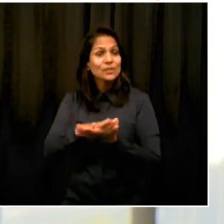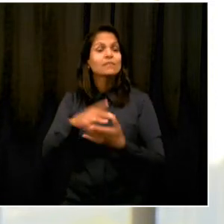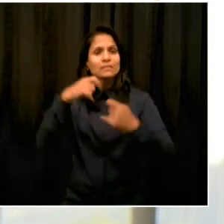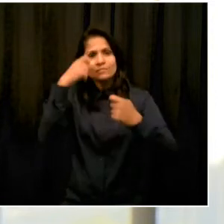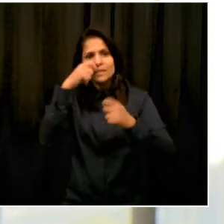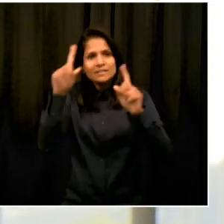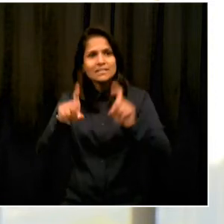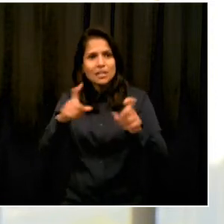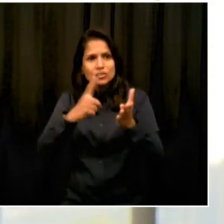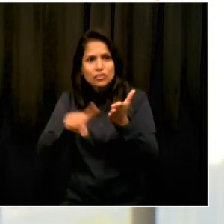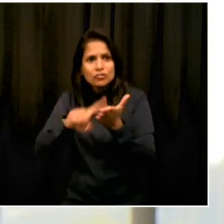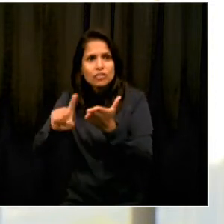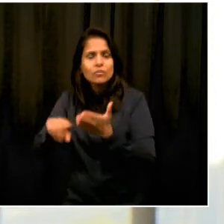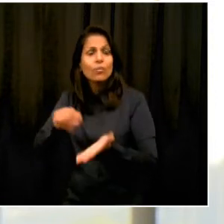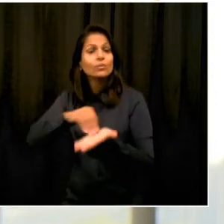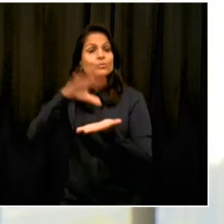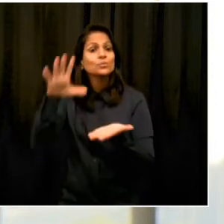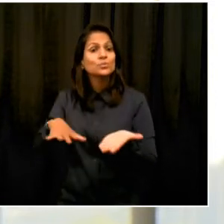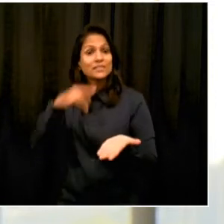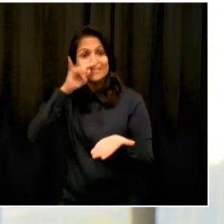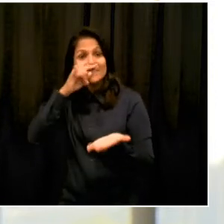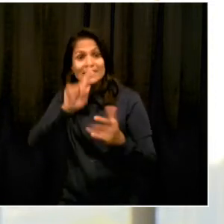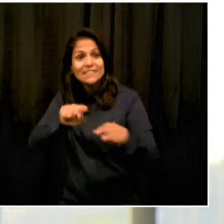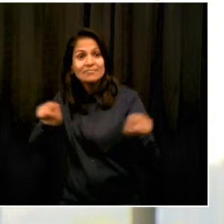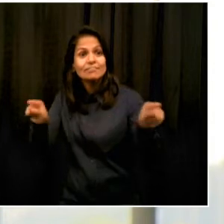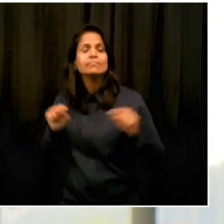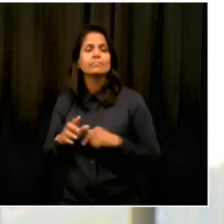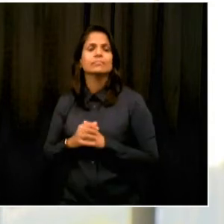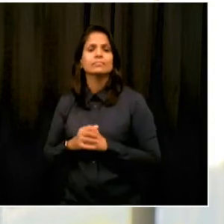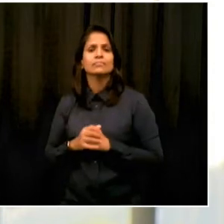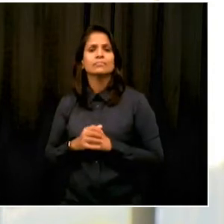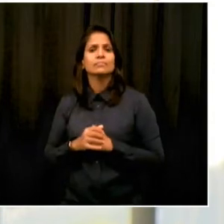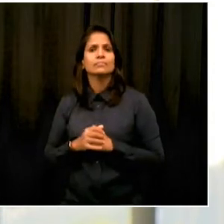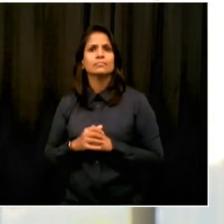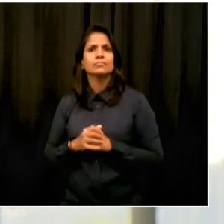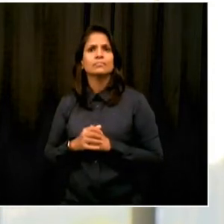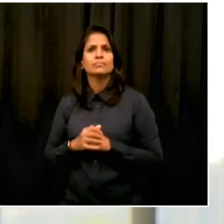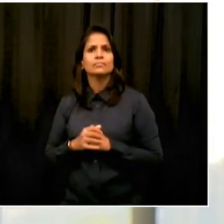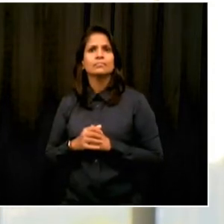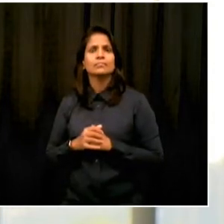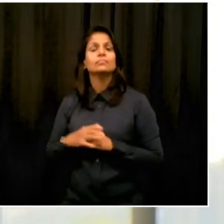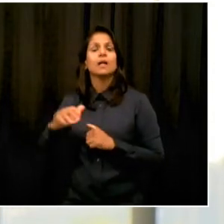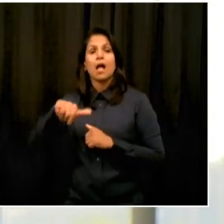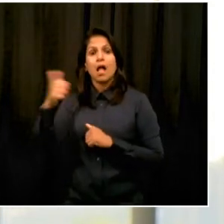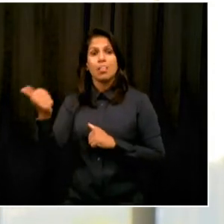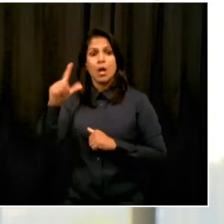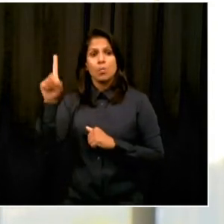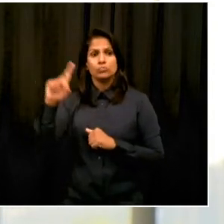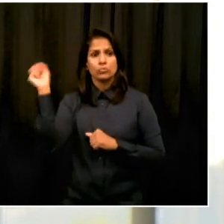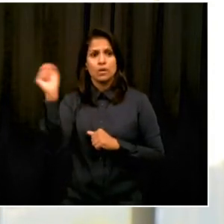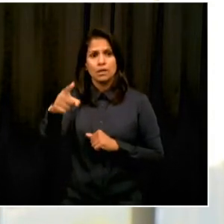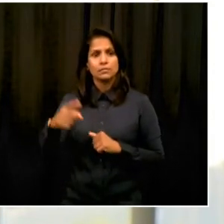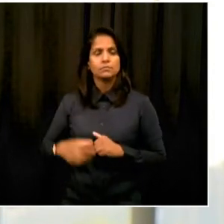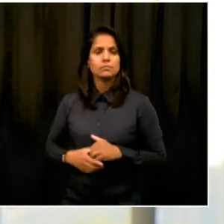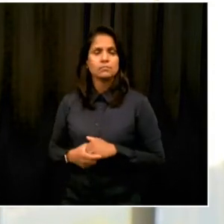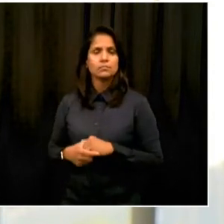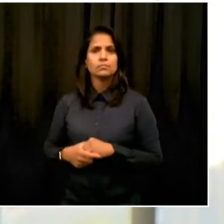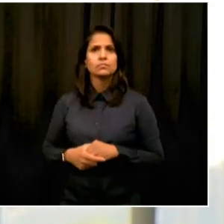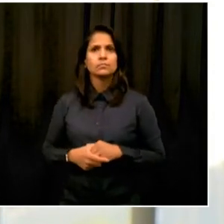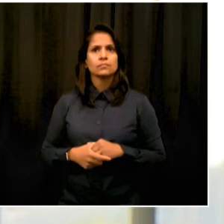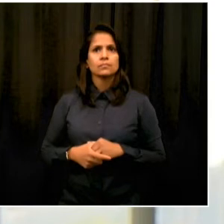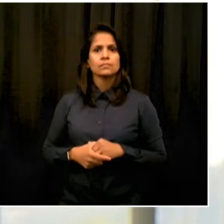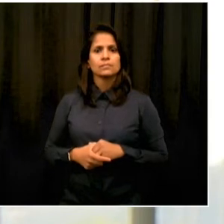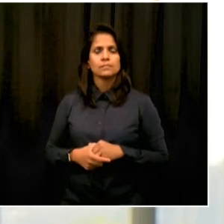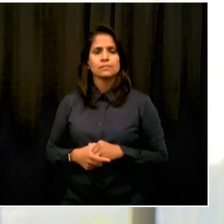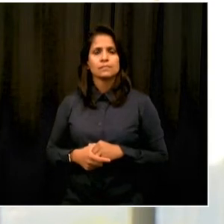whether the DOB inspectors have to submit to screenings. The